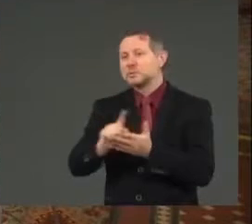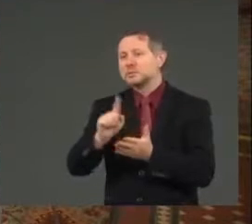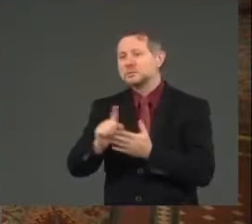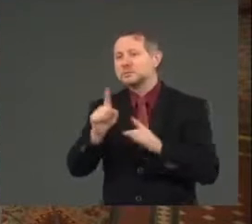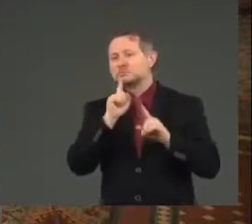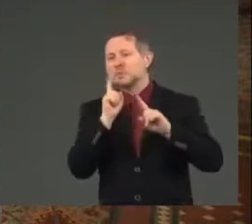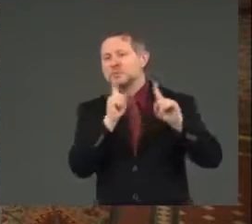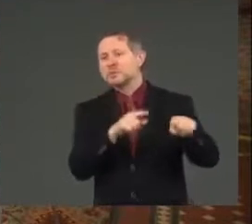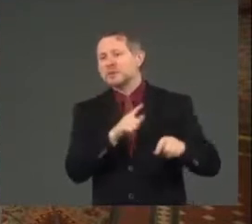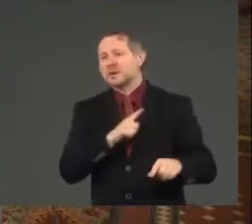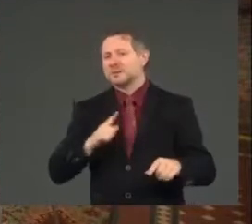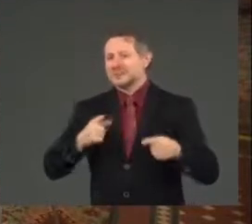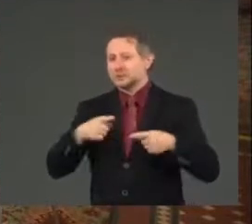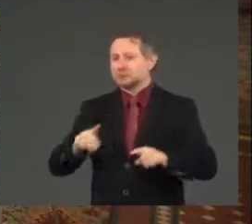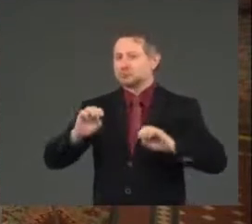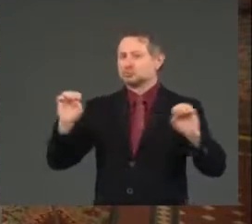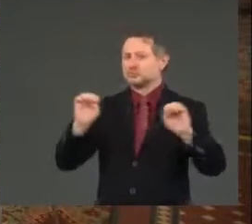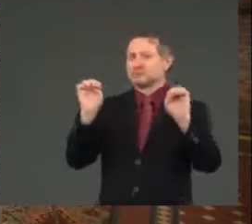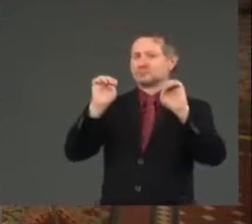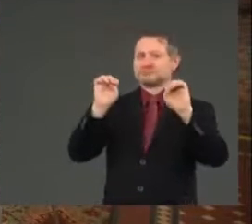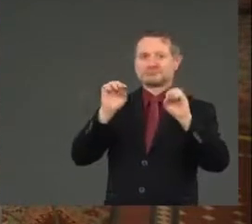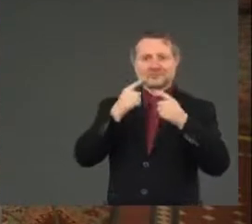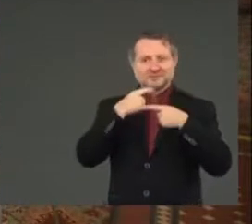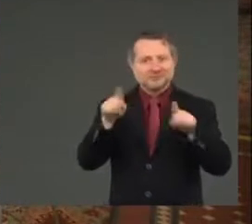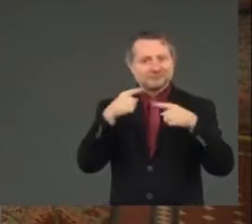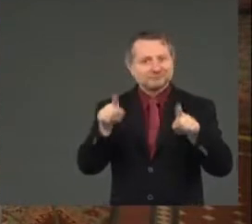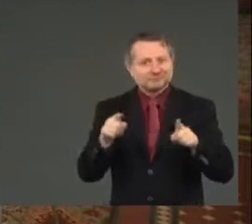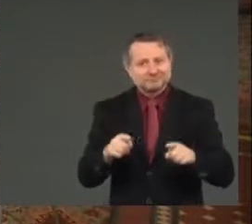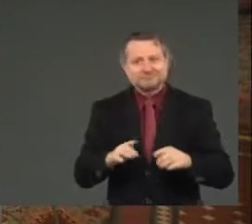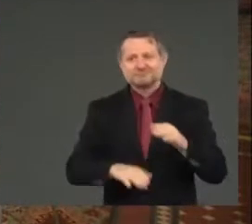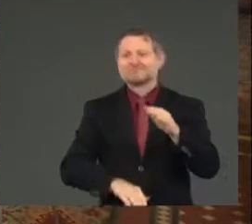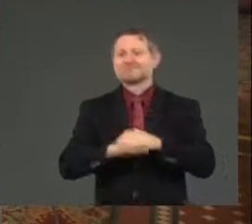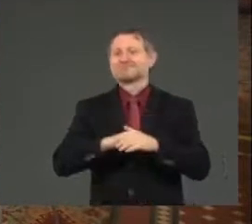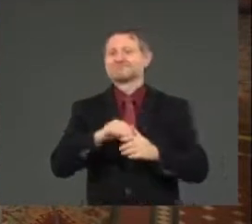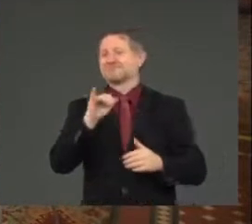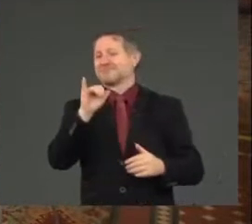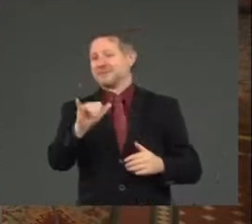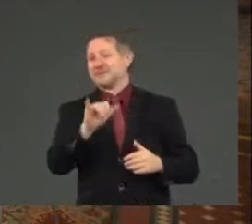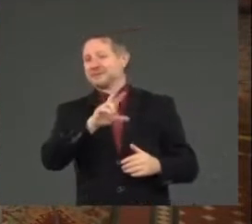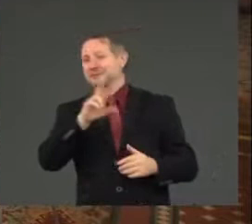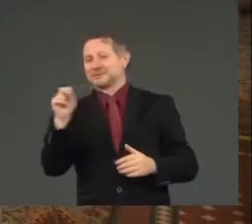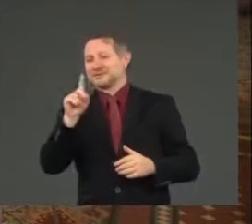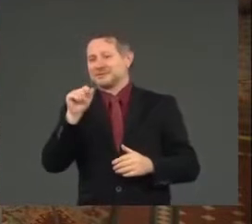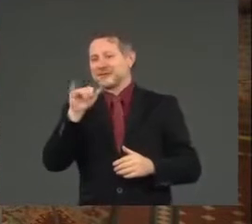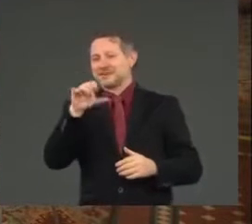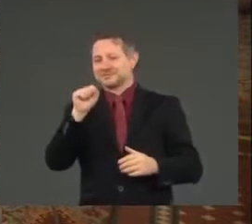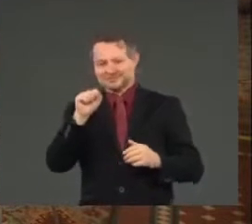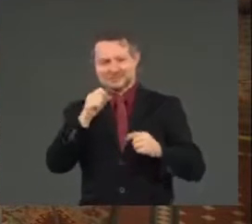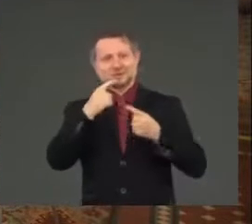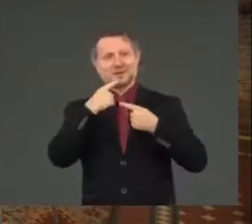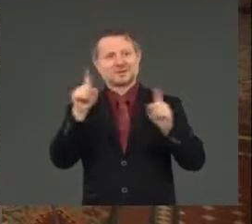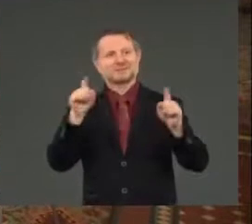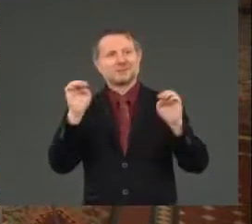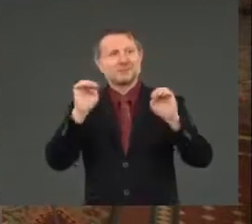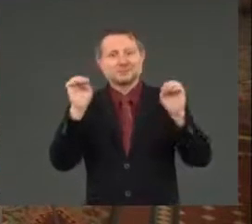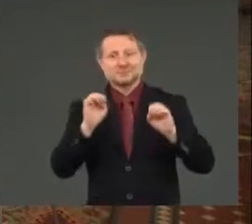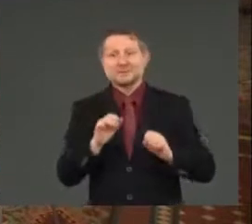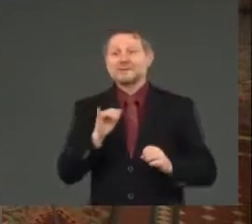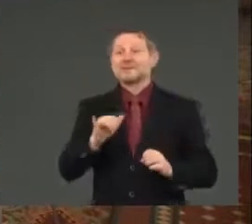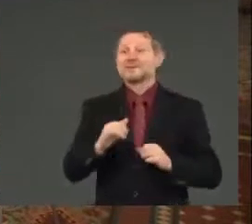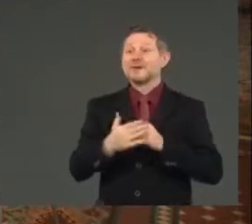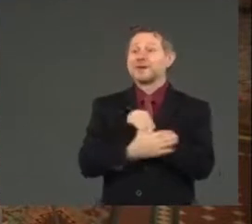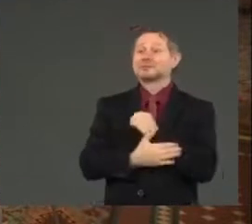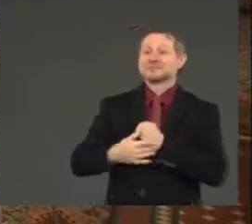an emergency declaration. It would also limit an emergency declaration to 30 days. Also, counties are hoping that you can give